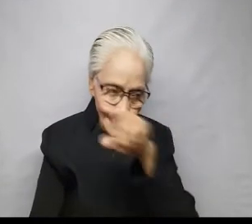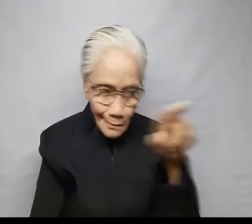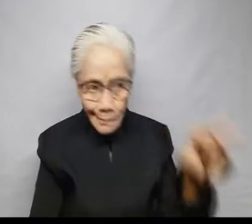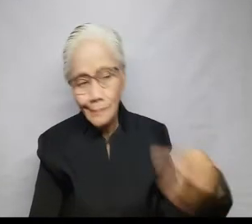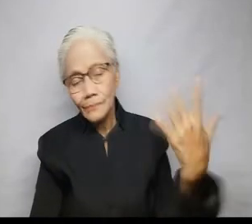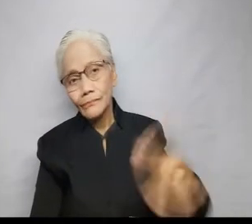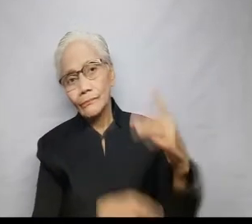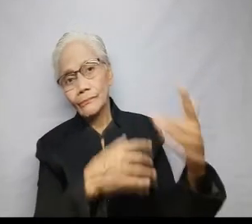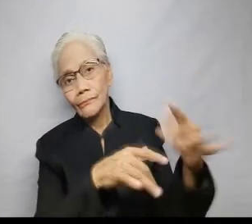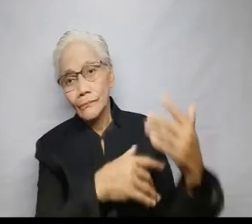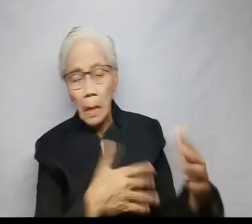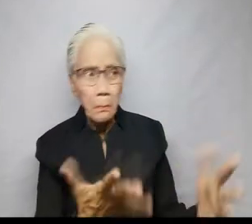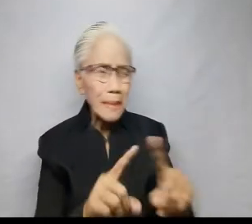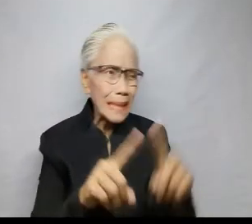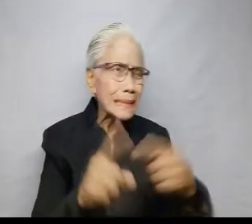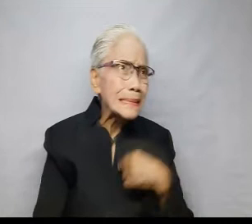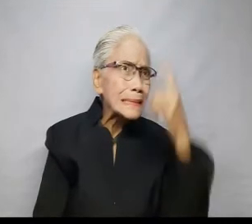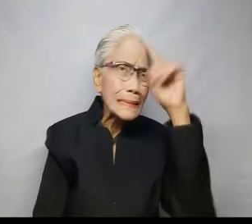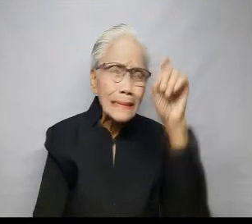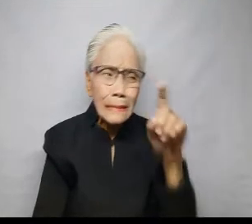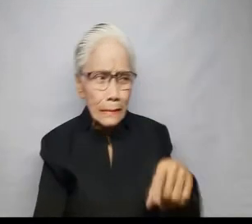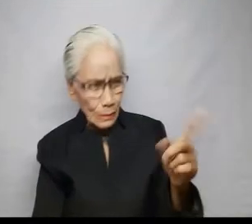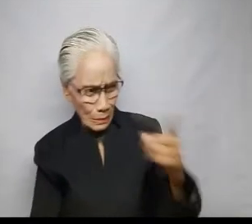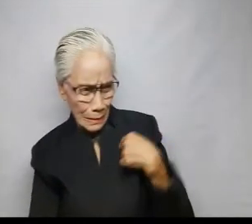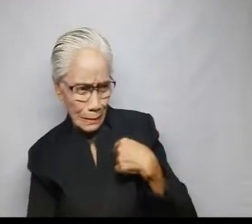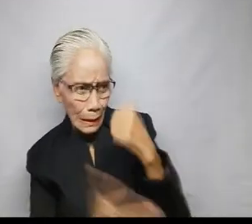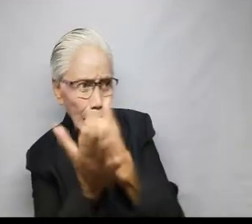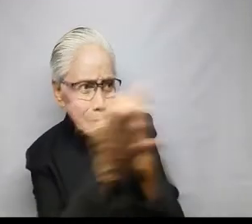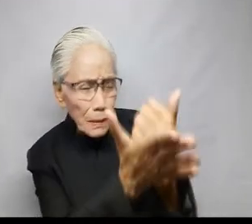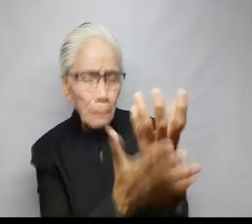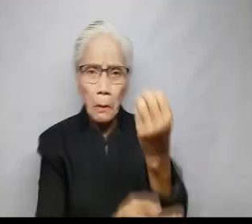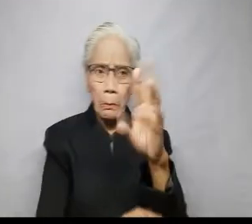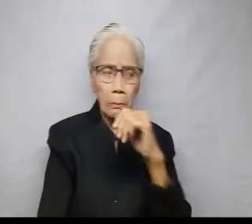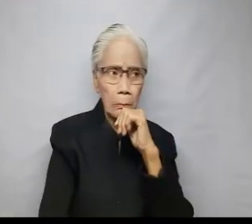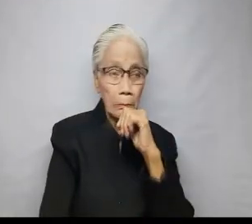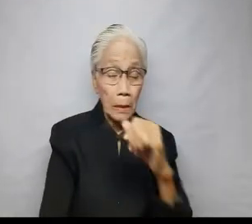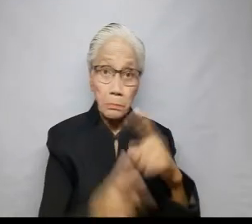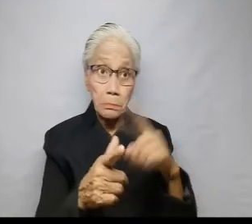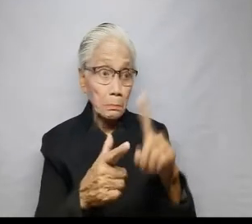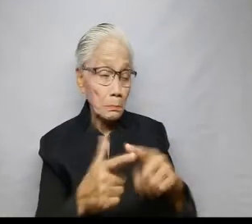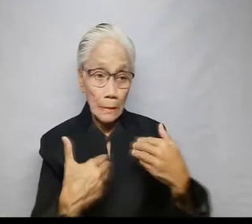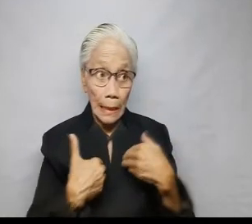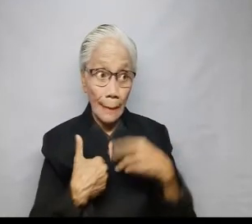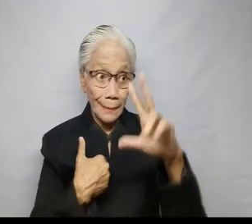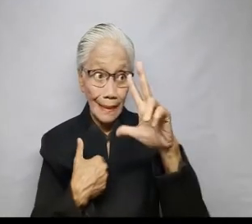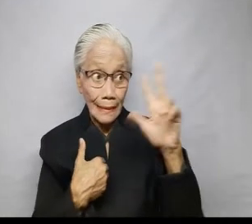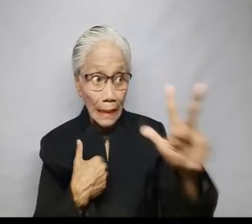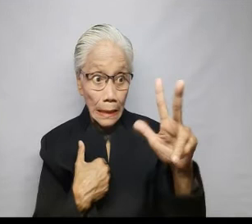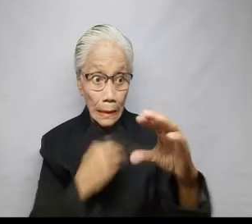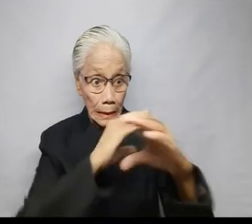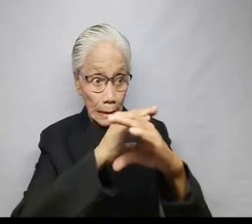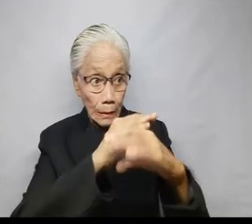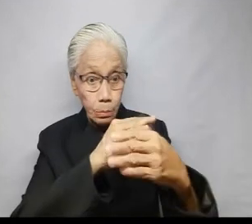kids." But underneath, I was ignoring a nagging question, should I help them or not? Then, when